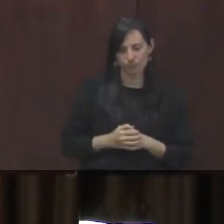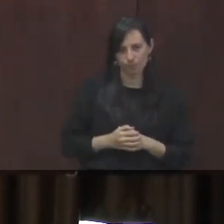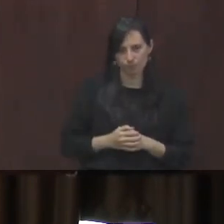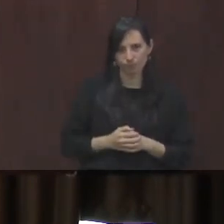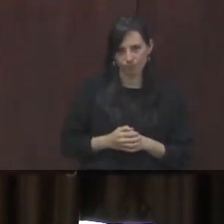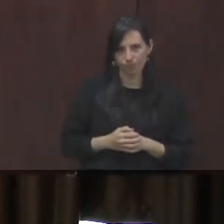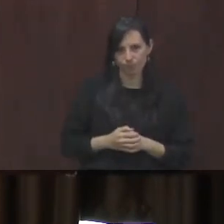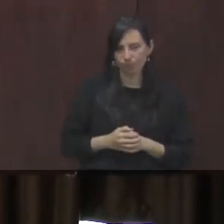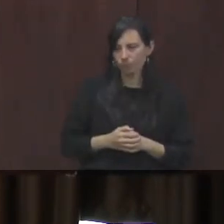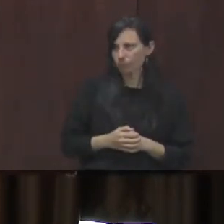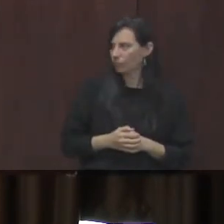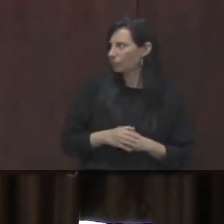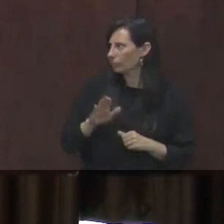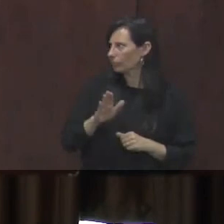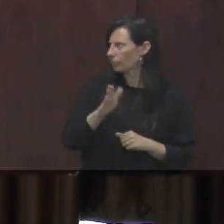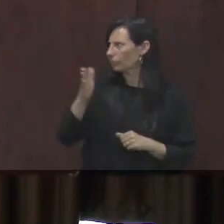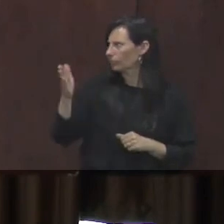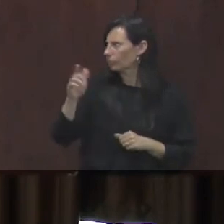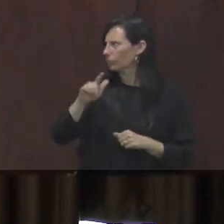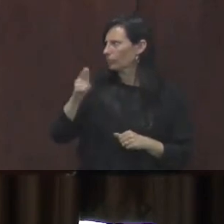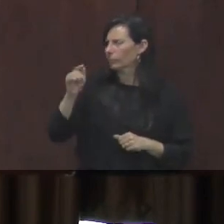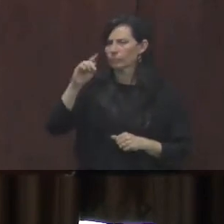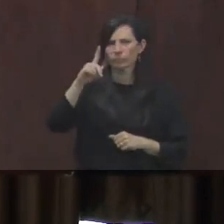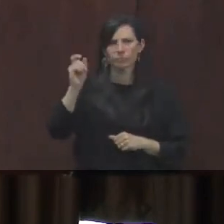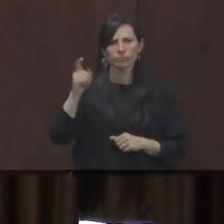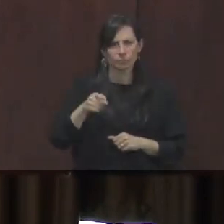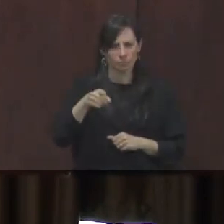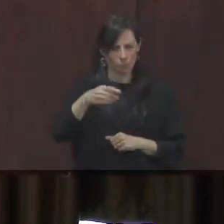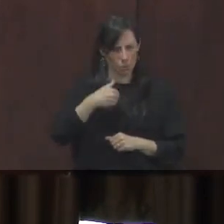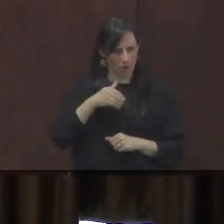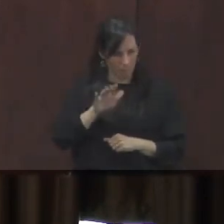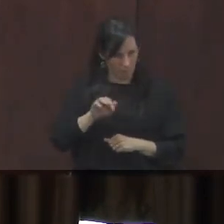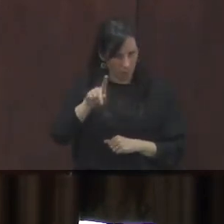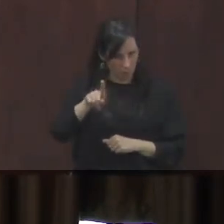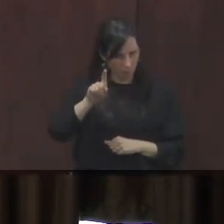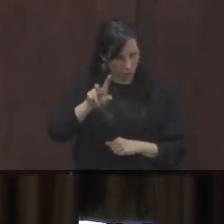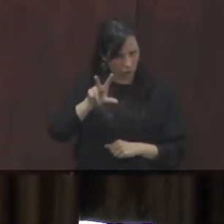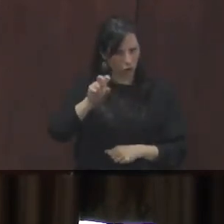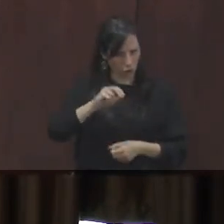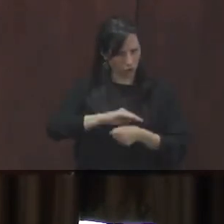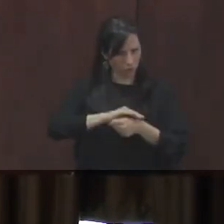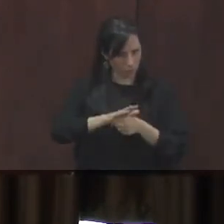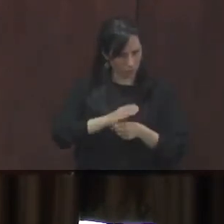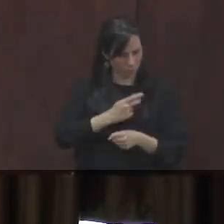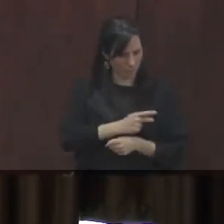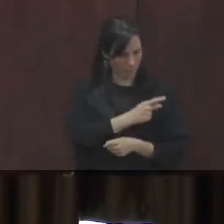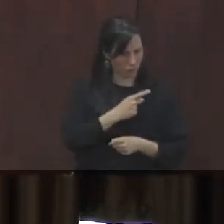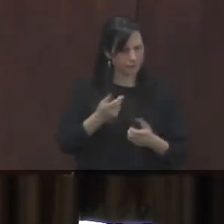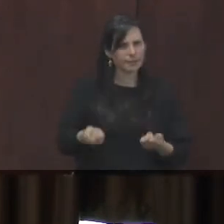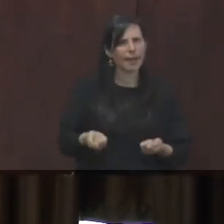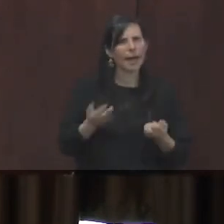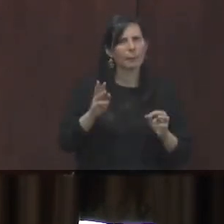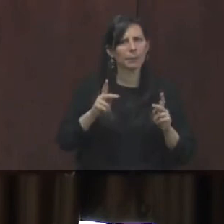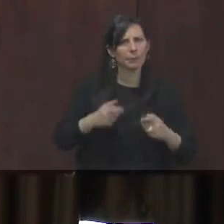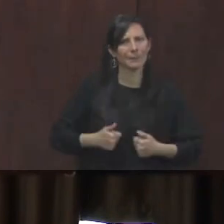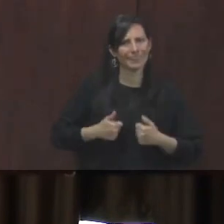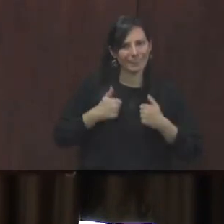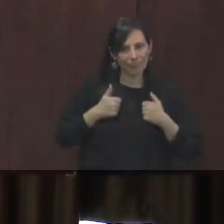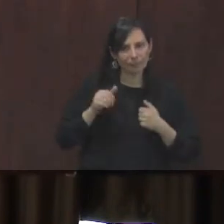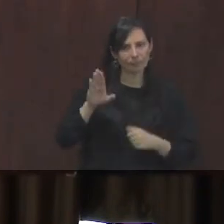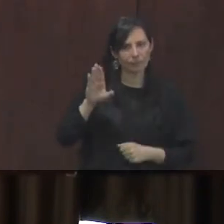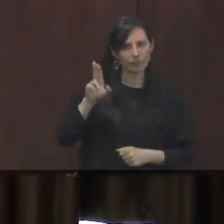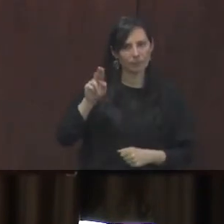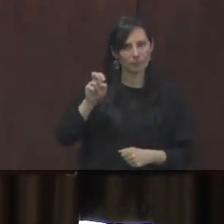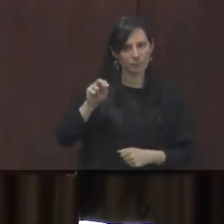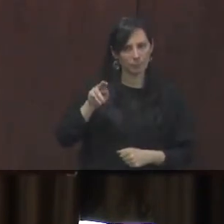Of the 130-some patients you have with COVID, how many are residents of Buncombe County?